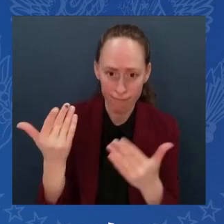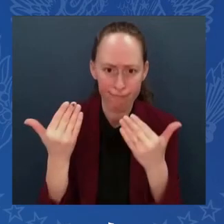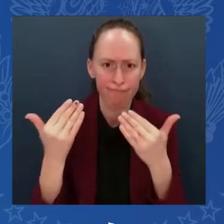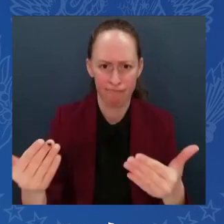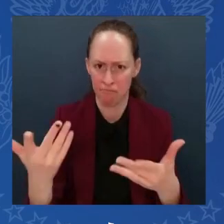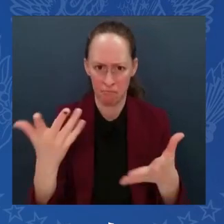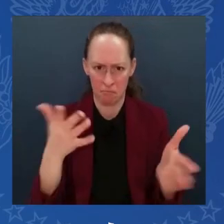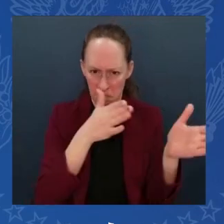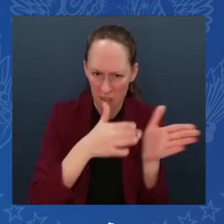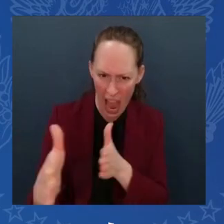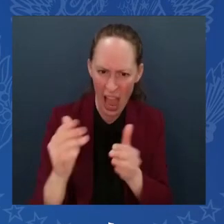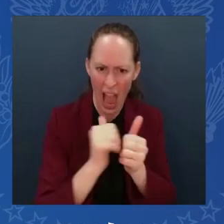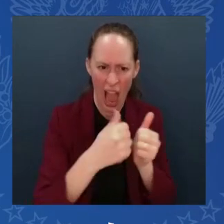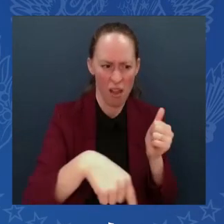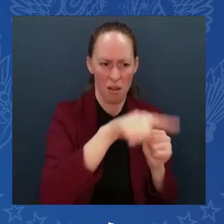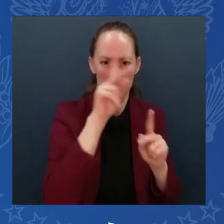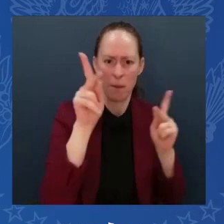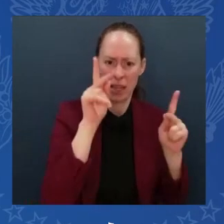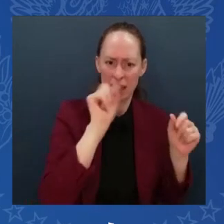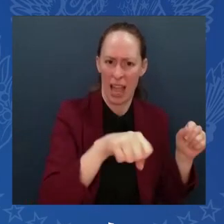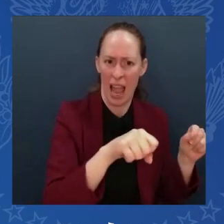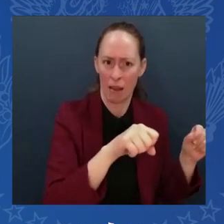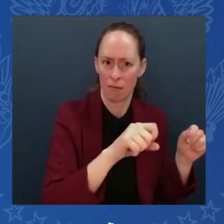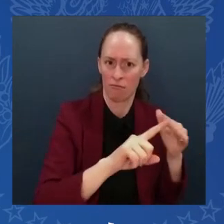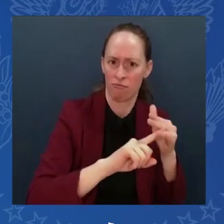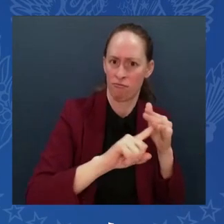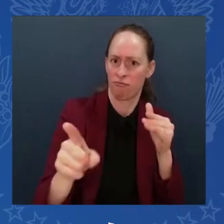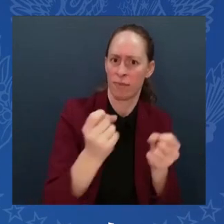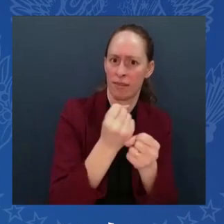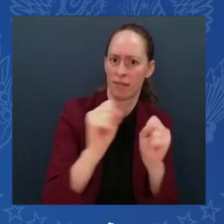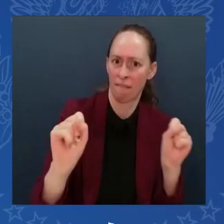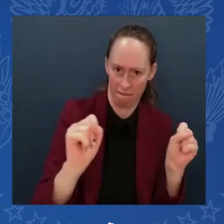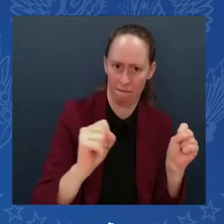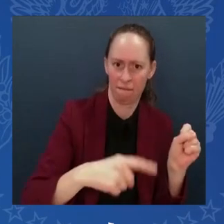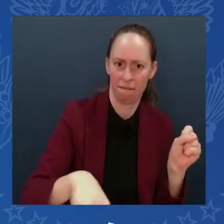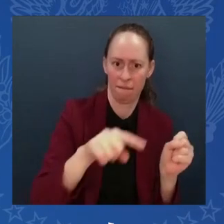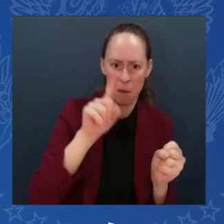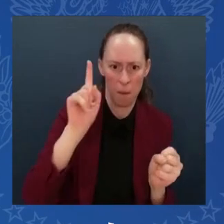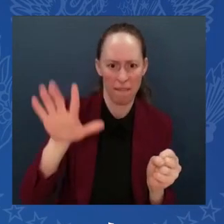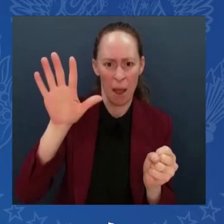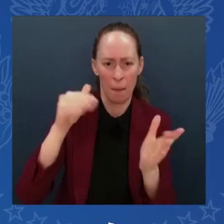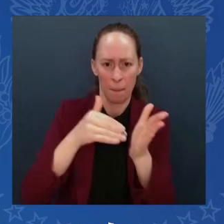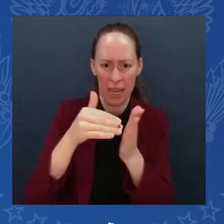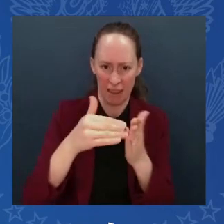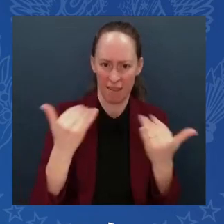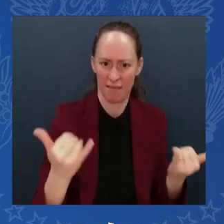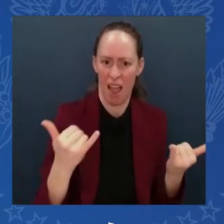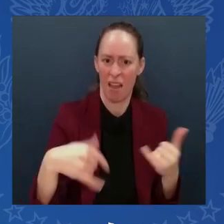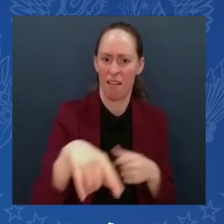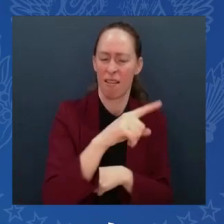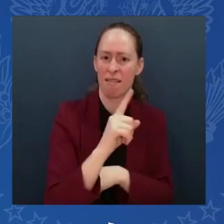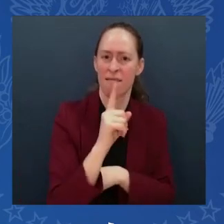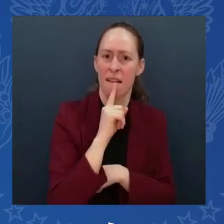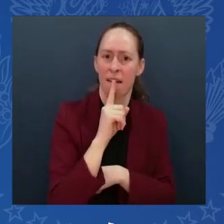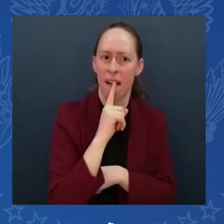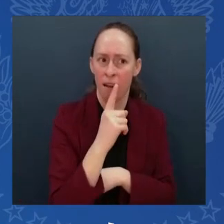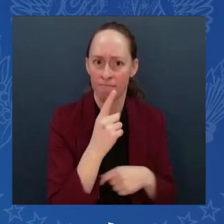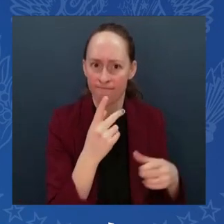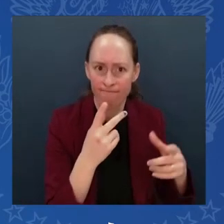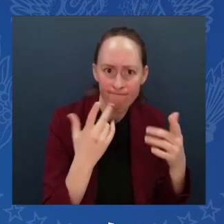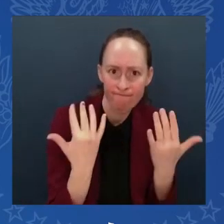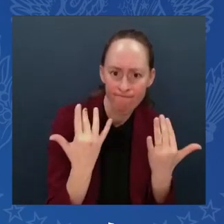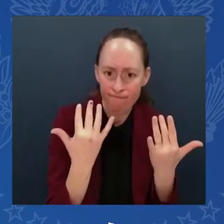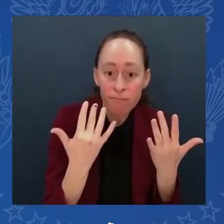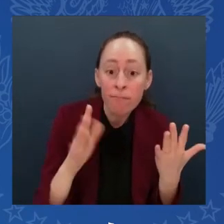in Rafah? And what would the consequences be for Israel if they move ahead with a full-scale ground invasion without clear measures to protect civilians there?